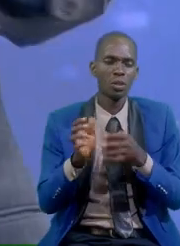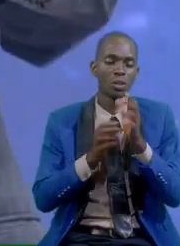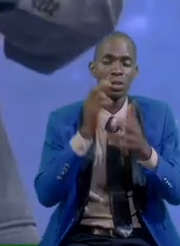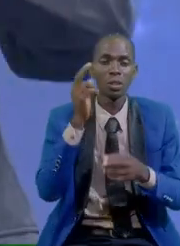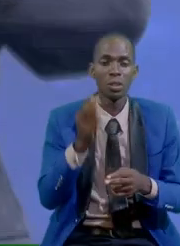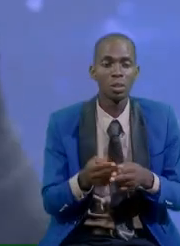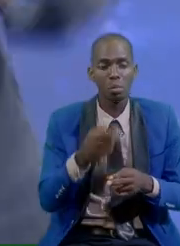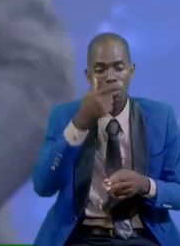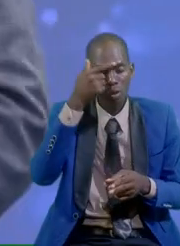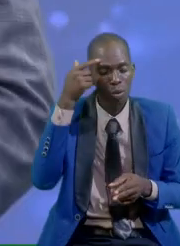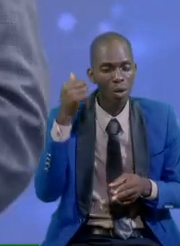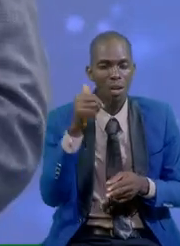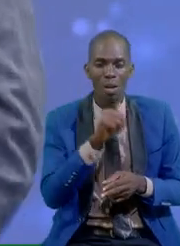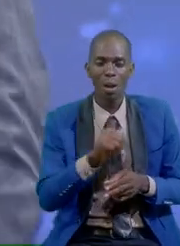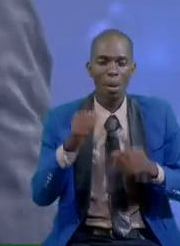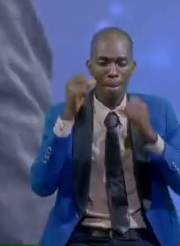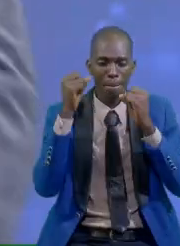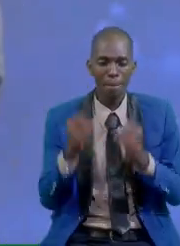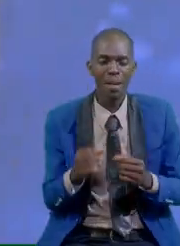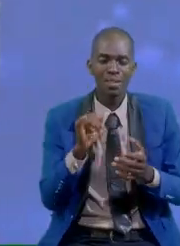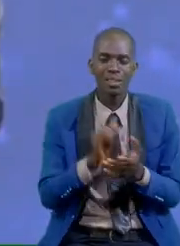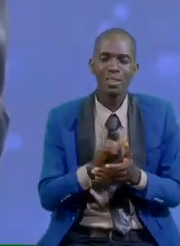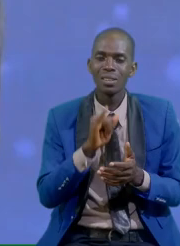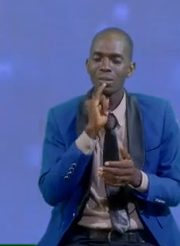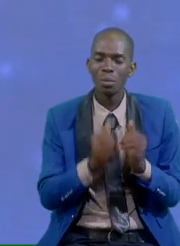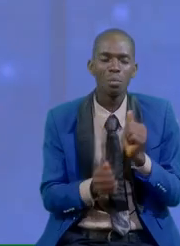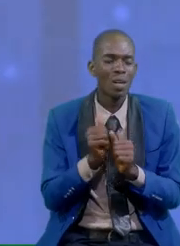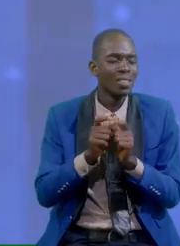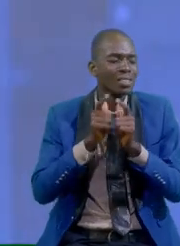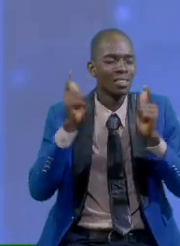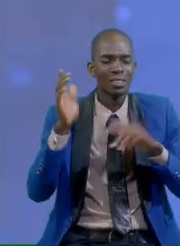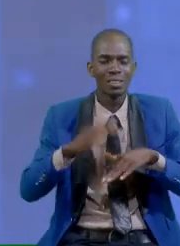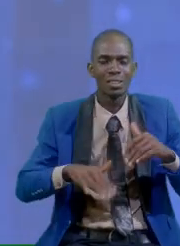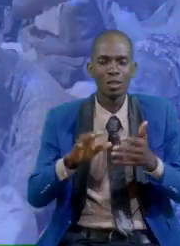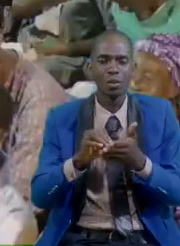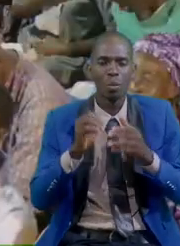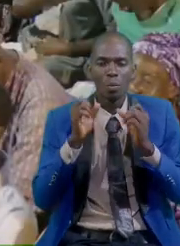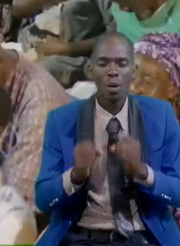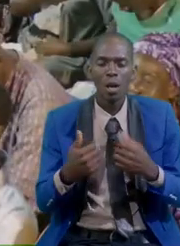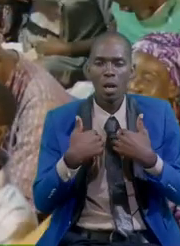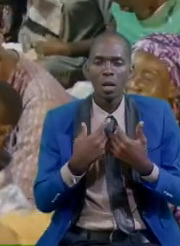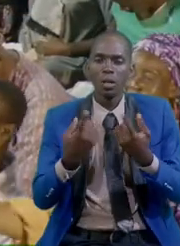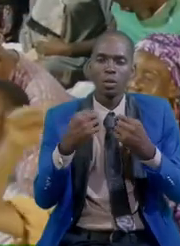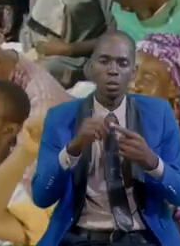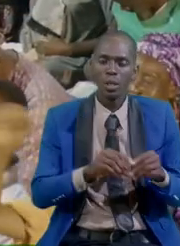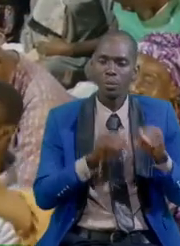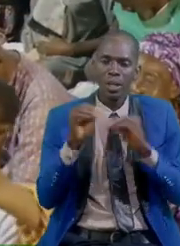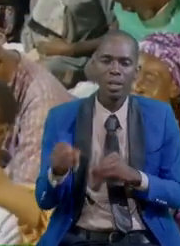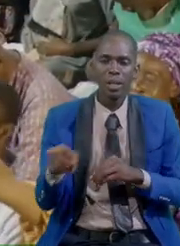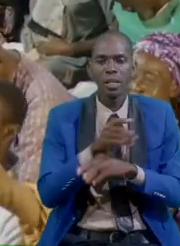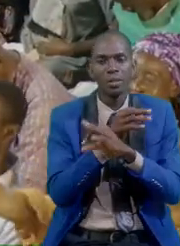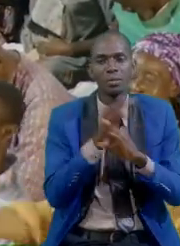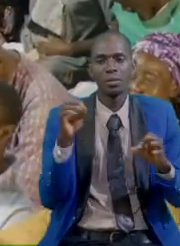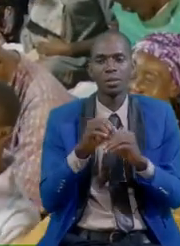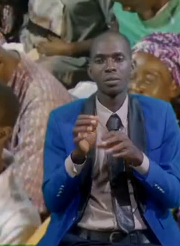high power greater than their power, has come to set you free.